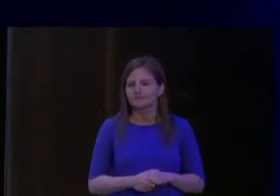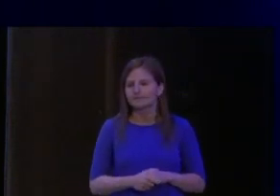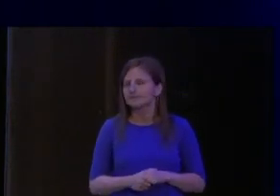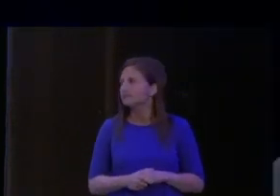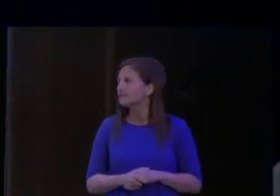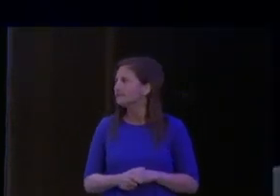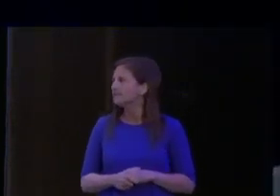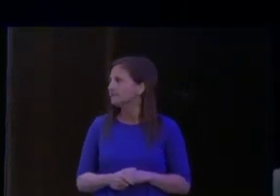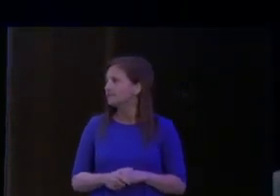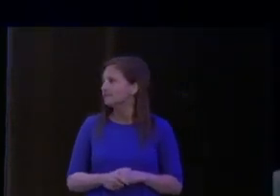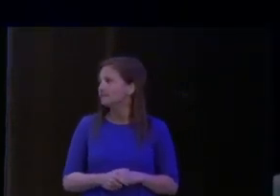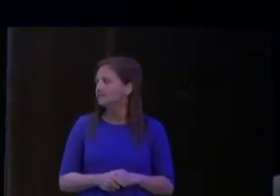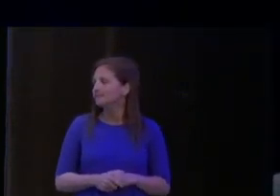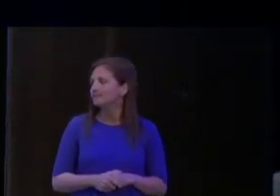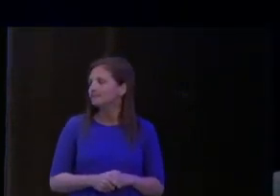Oh.